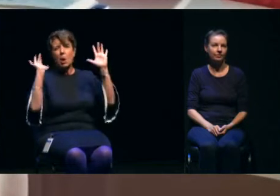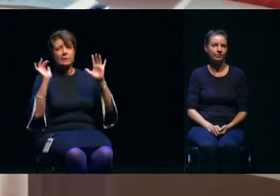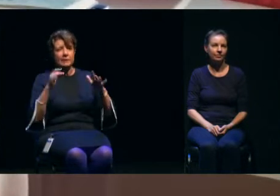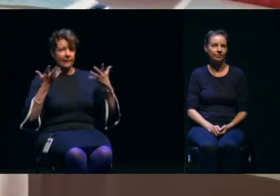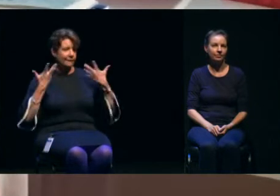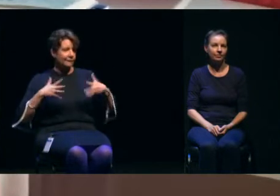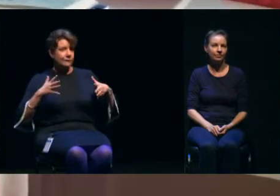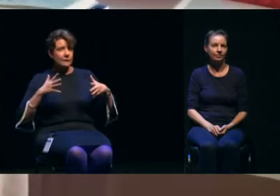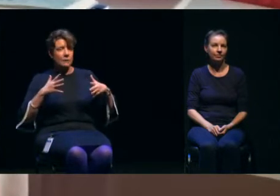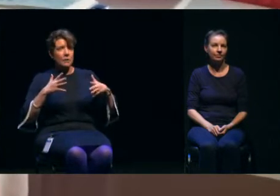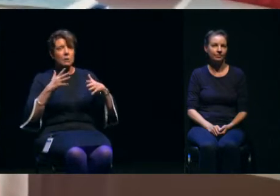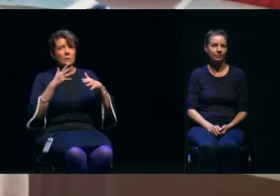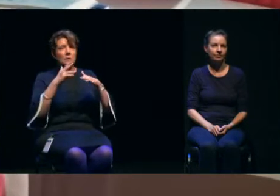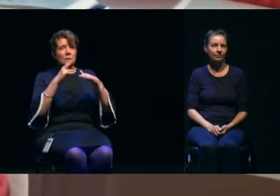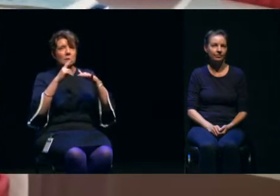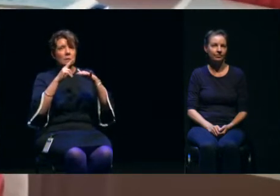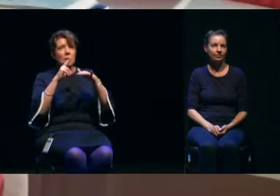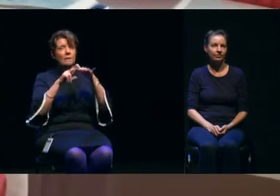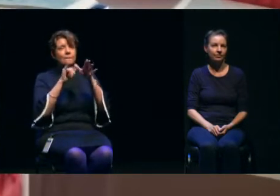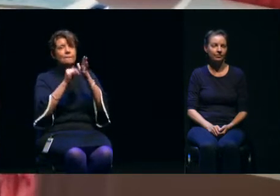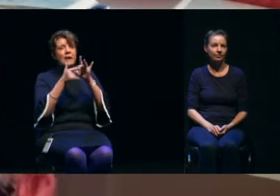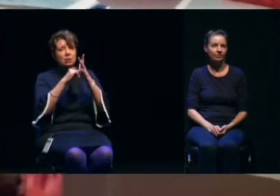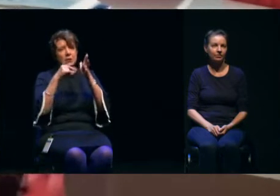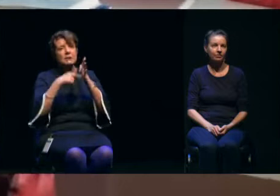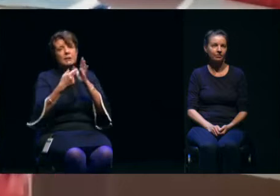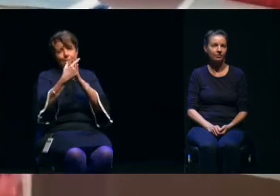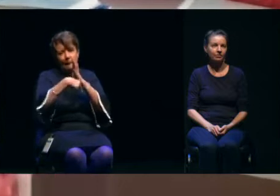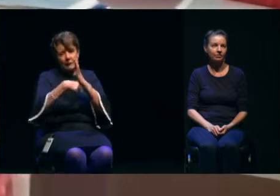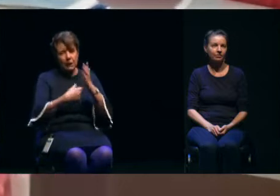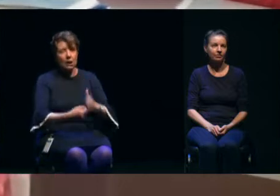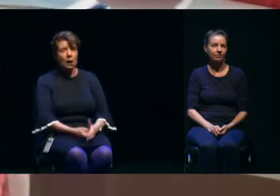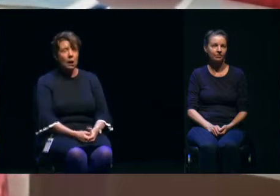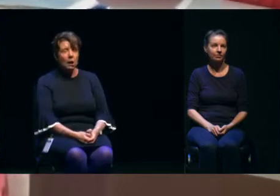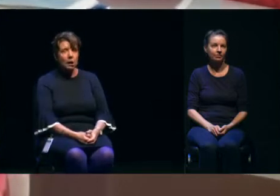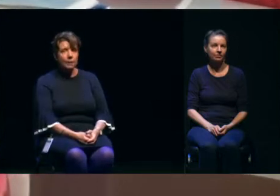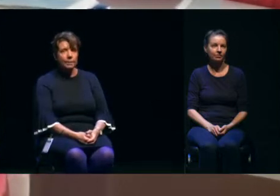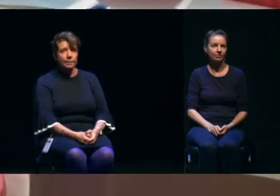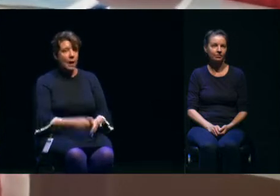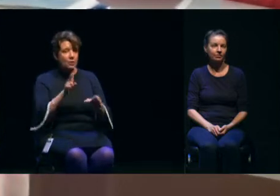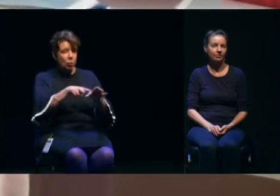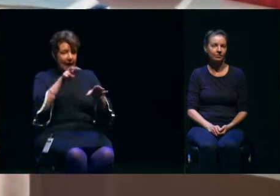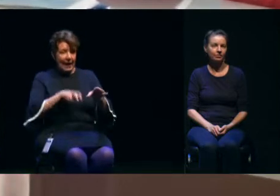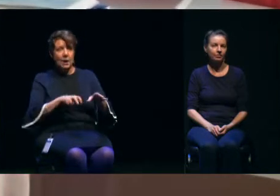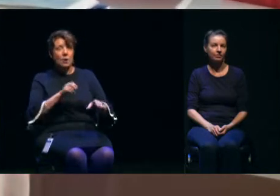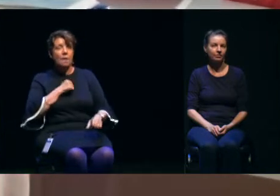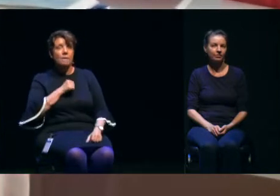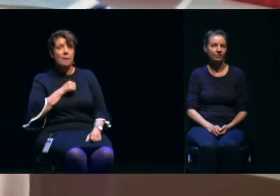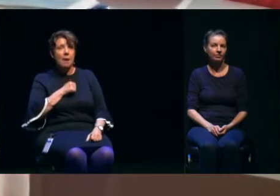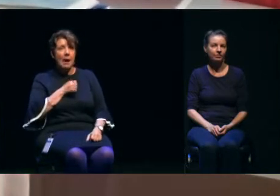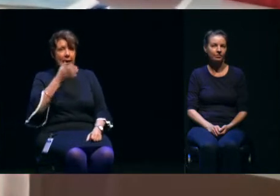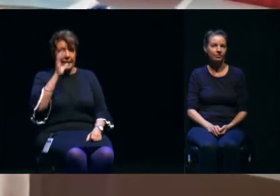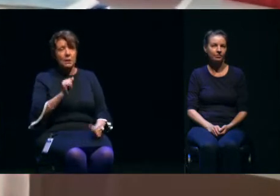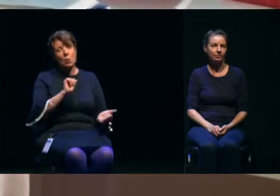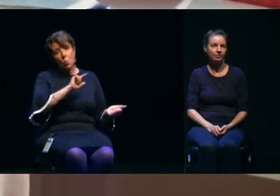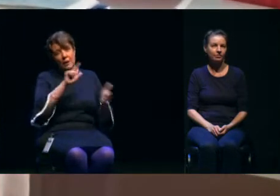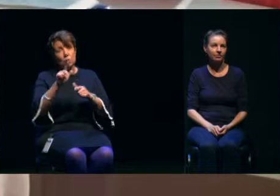fashion magazine that really nobody read. And I had to get out of my country. And I ended up in